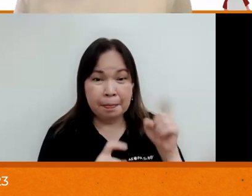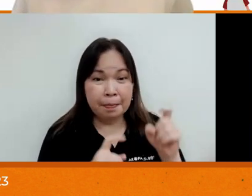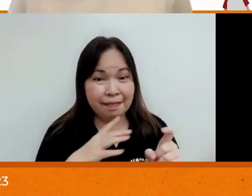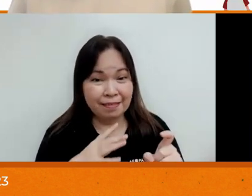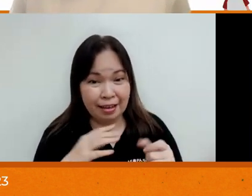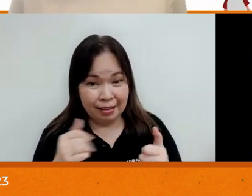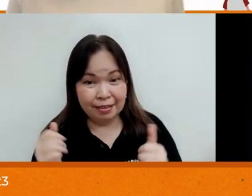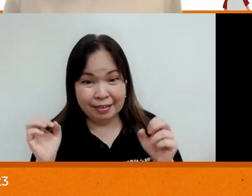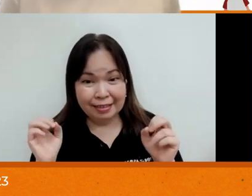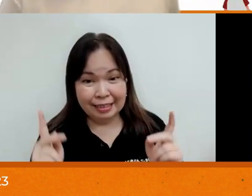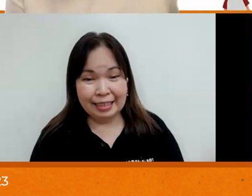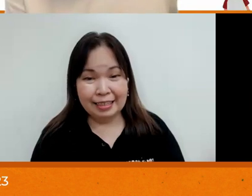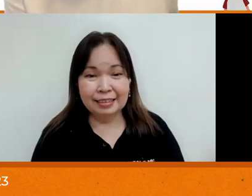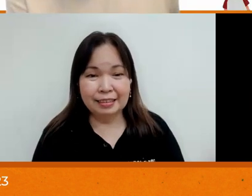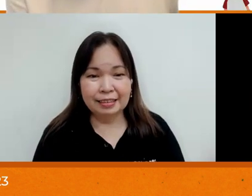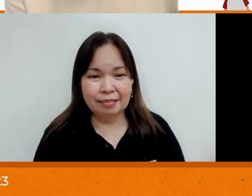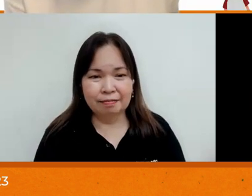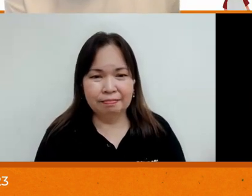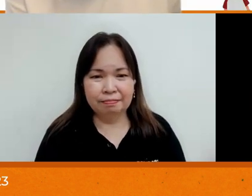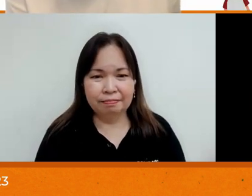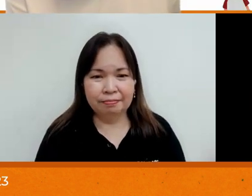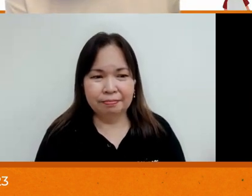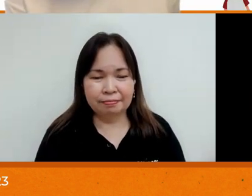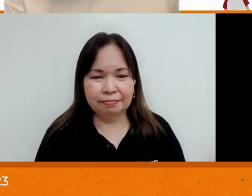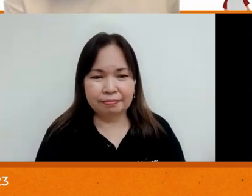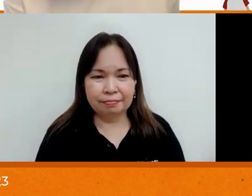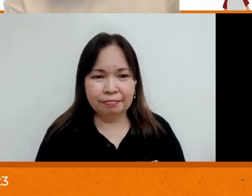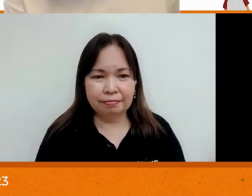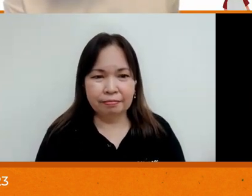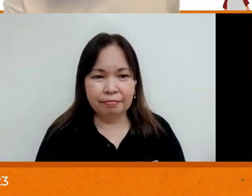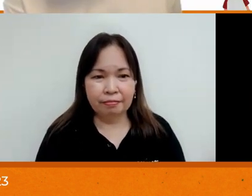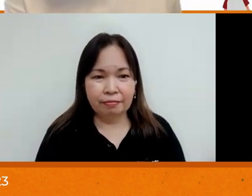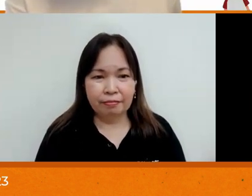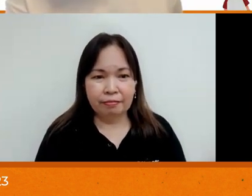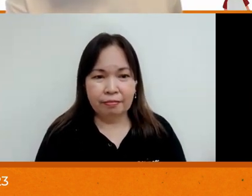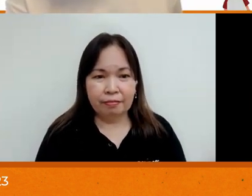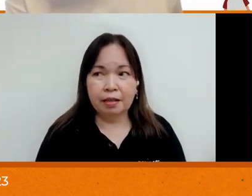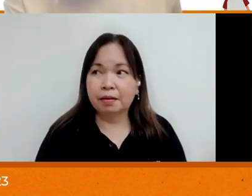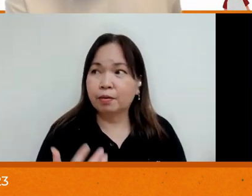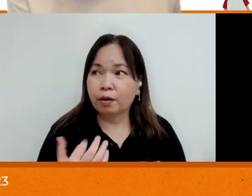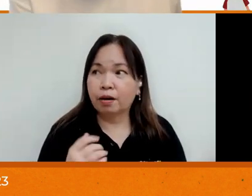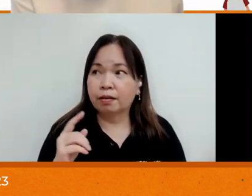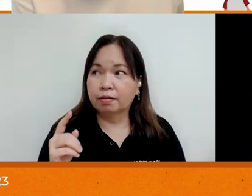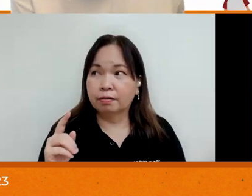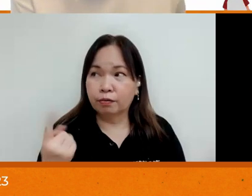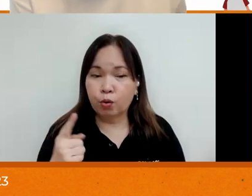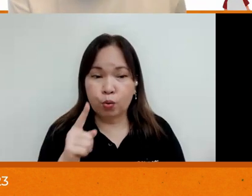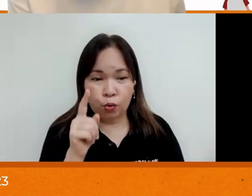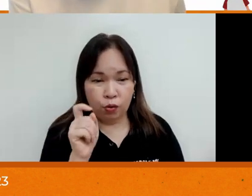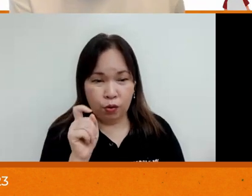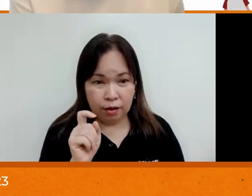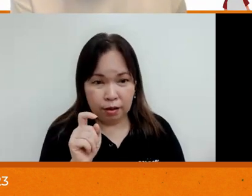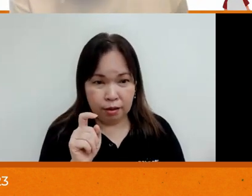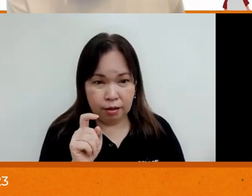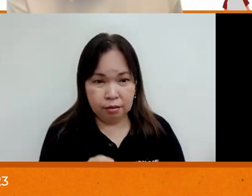viewers. I wanted to maybe address the first question. I don't know,